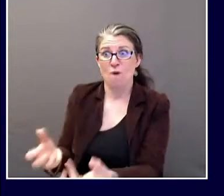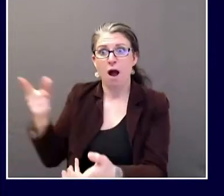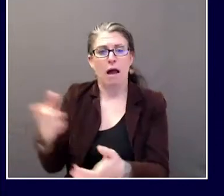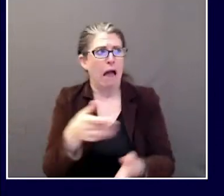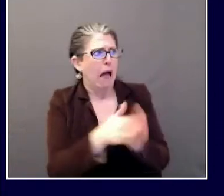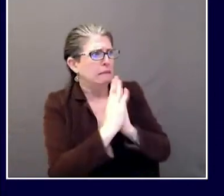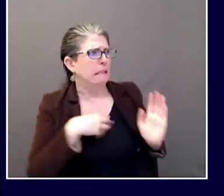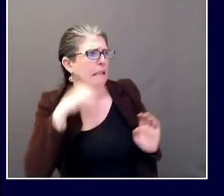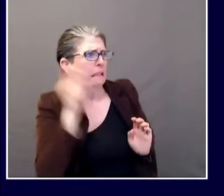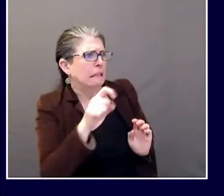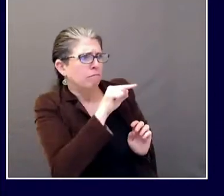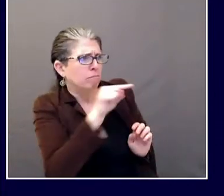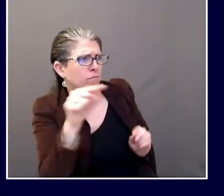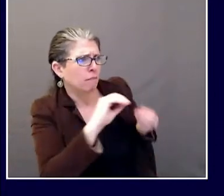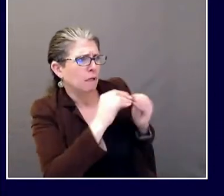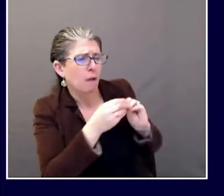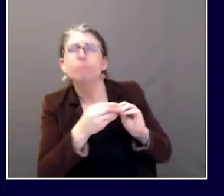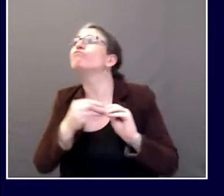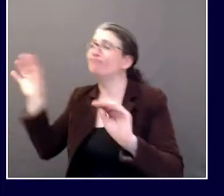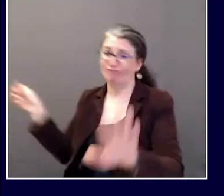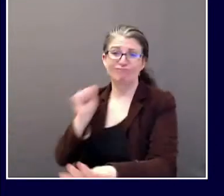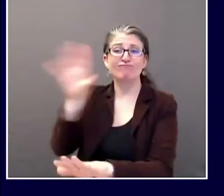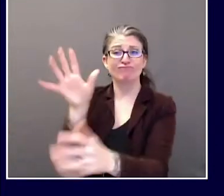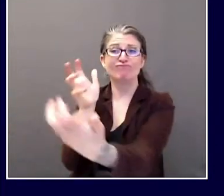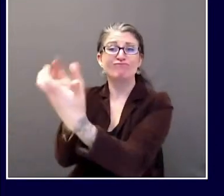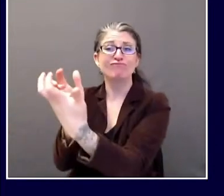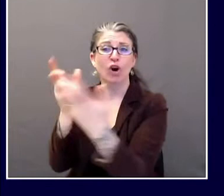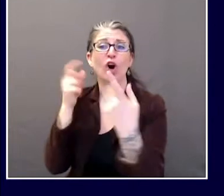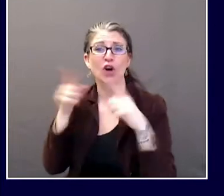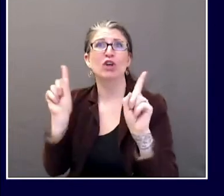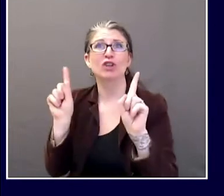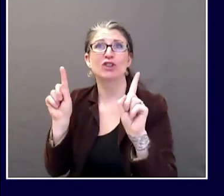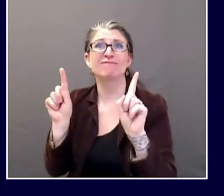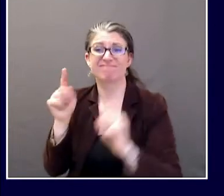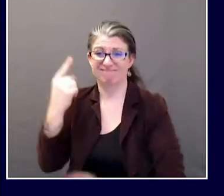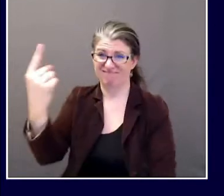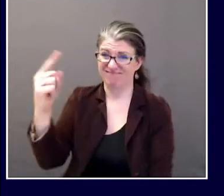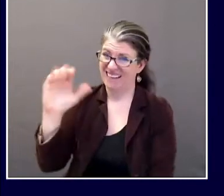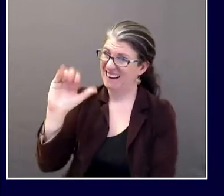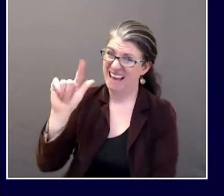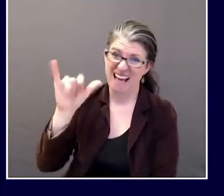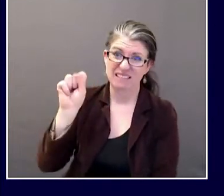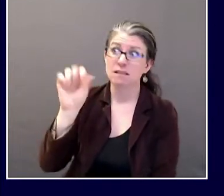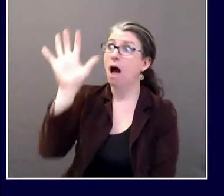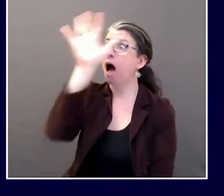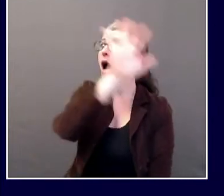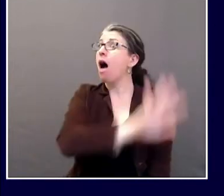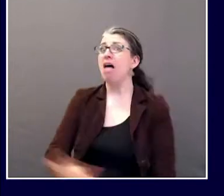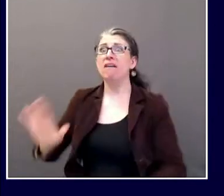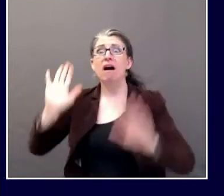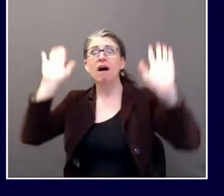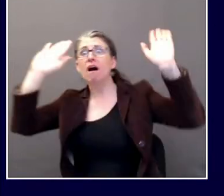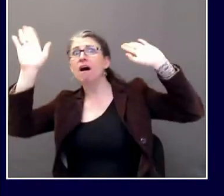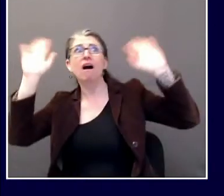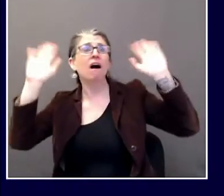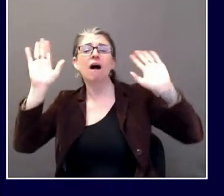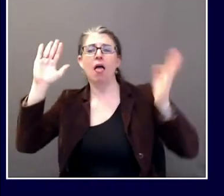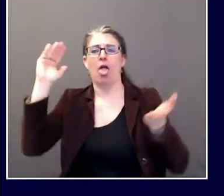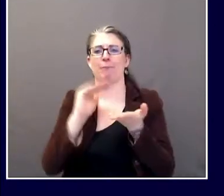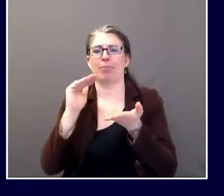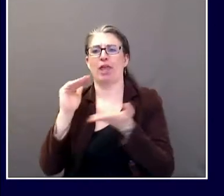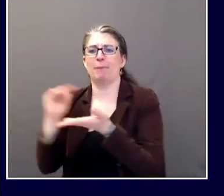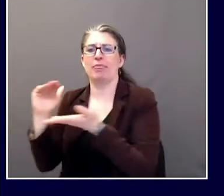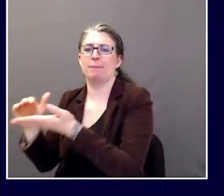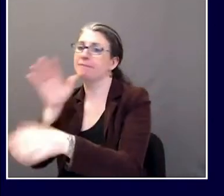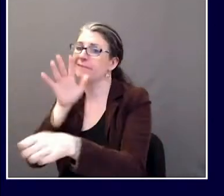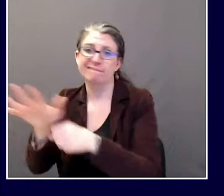wasn't just York Hospital that had to cancel vaccination slots. There was a number of other facilities because as of right now, what we